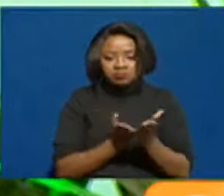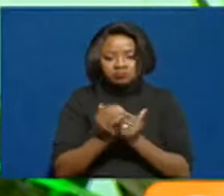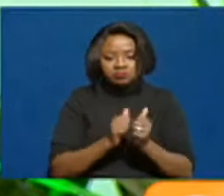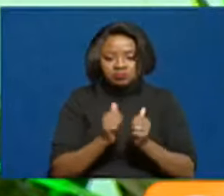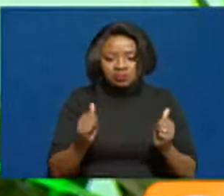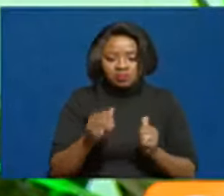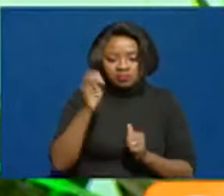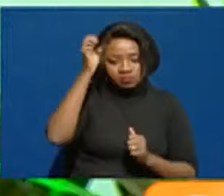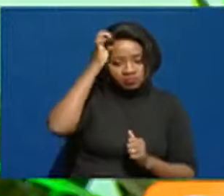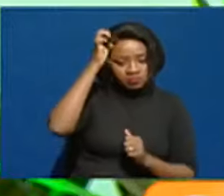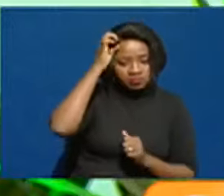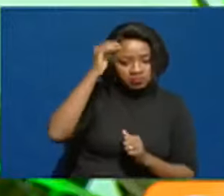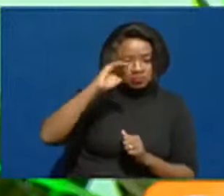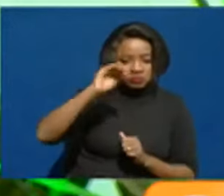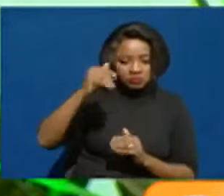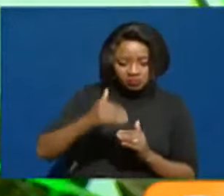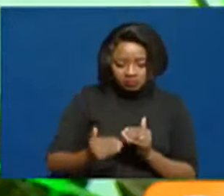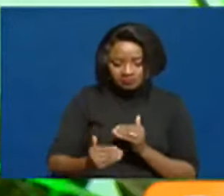Eldoret City